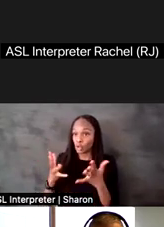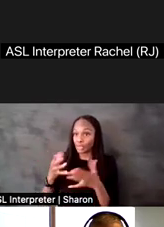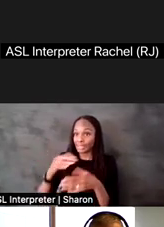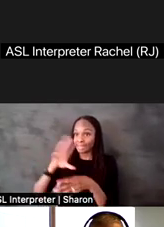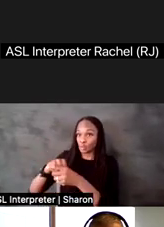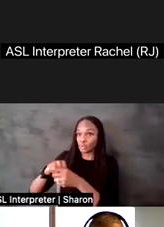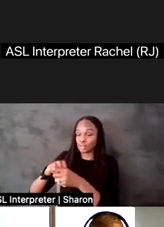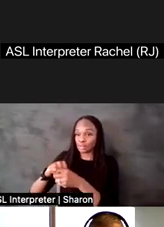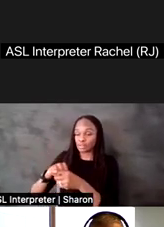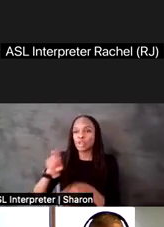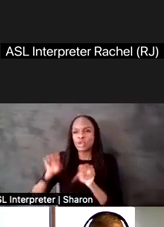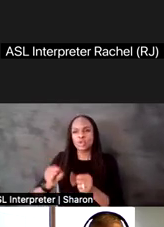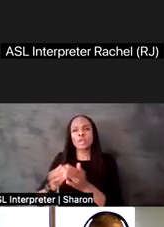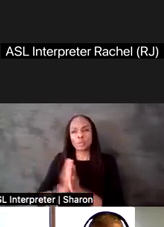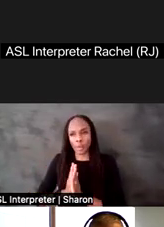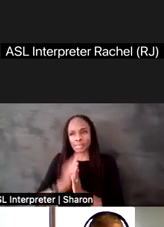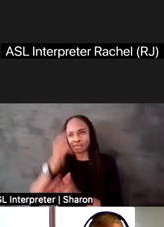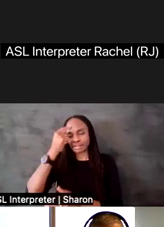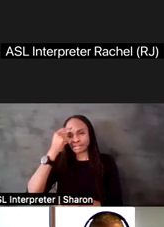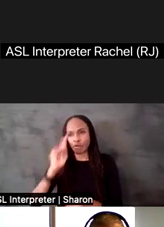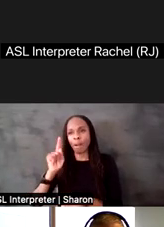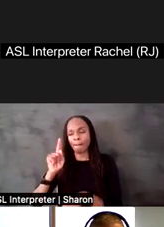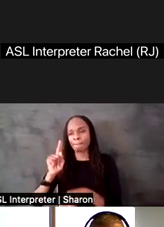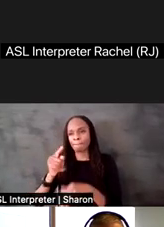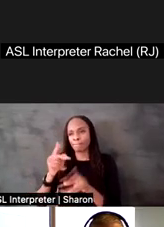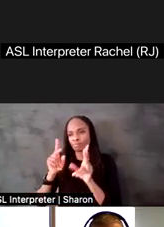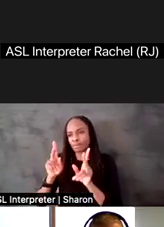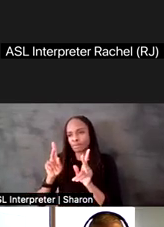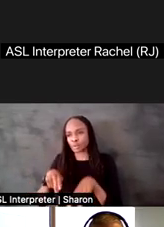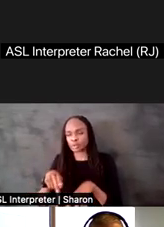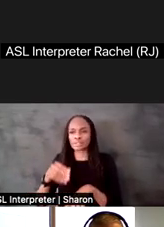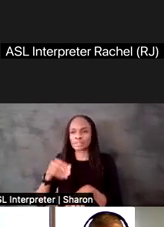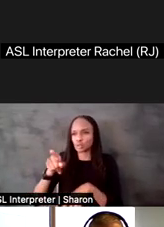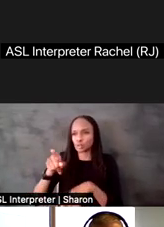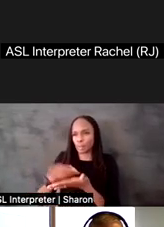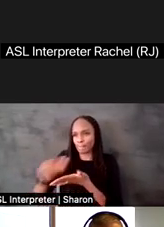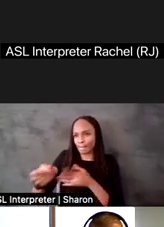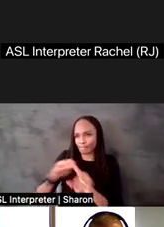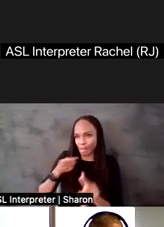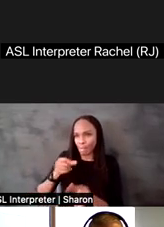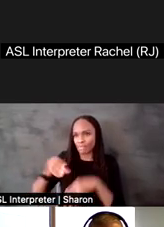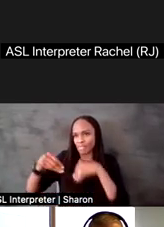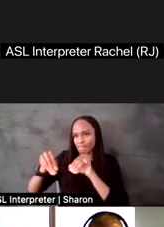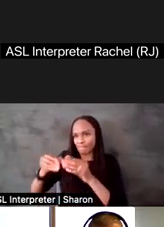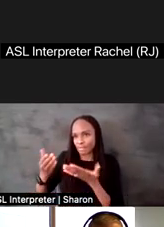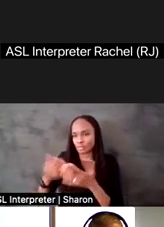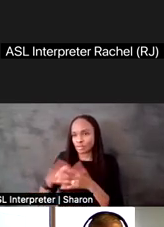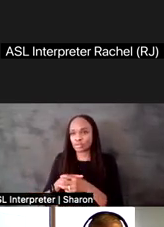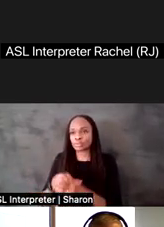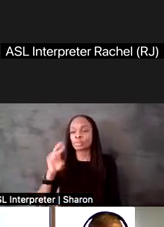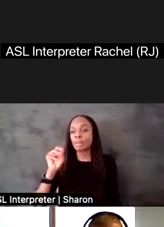those from a lot of the vendors where you purchase those items. Dina, that's true. And one thing